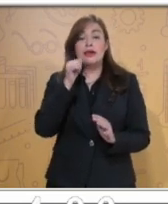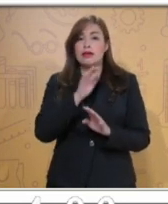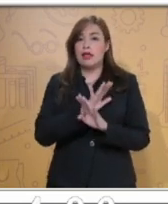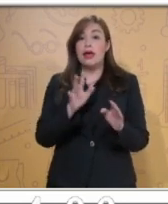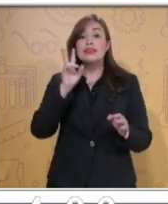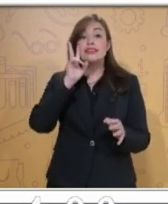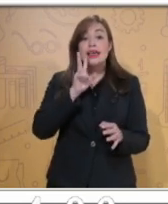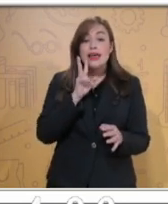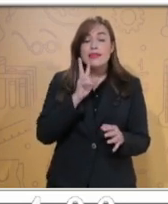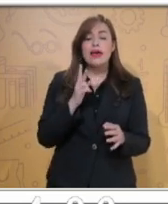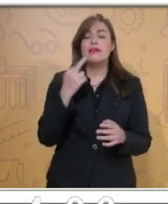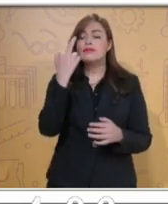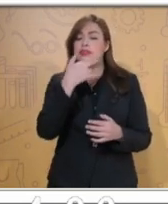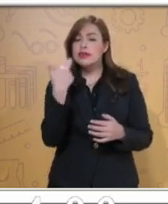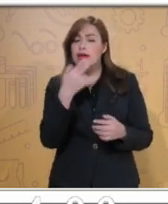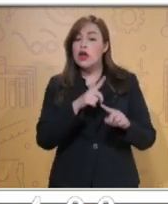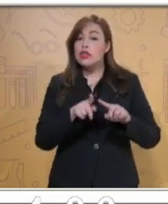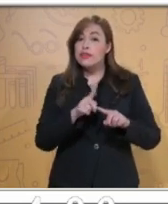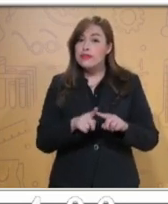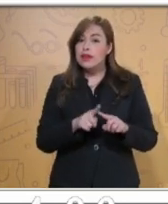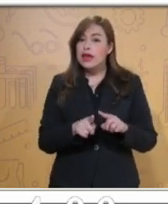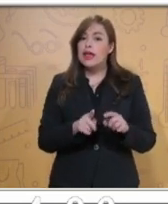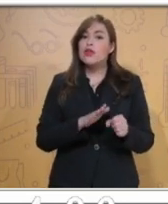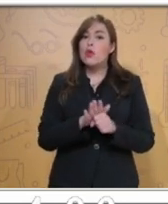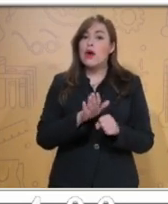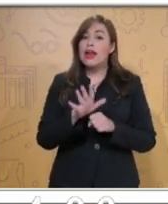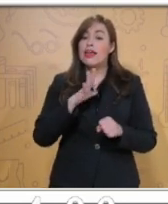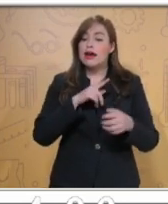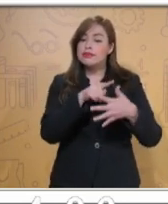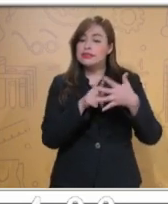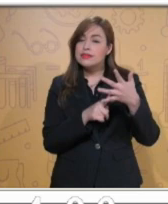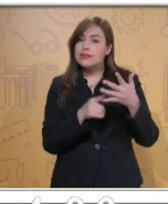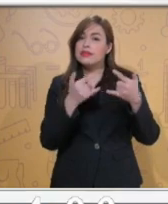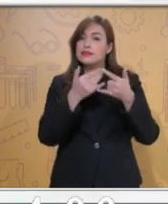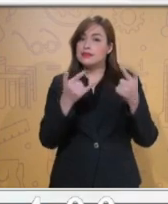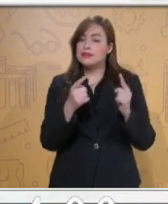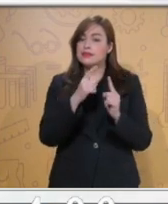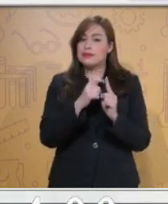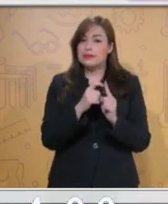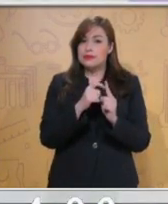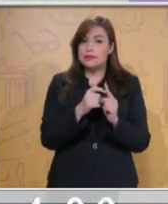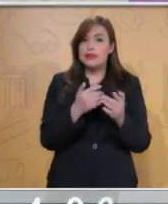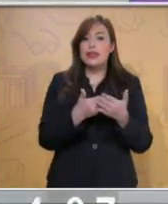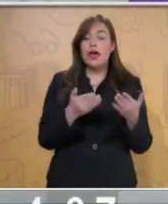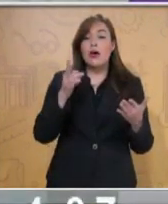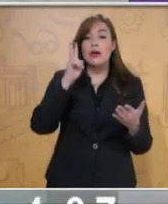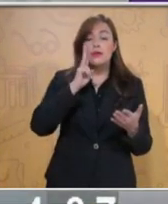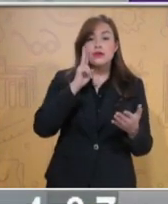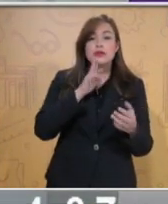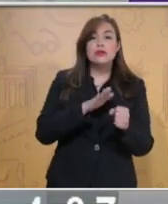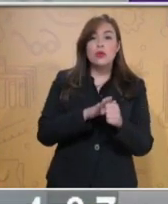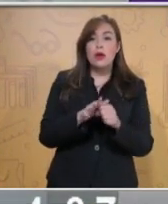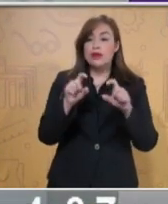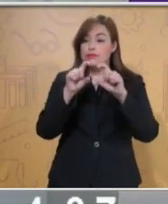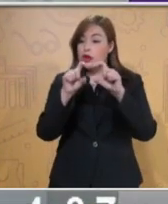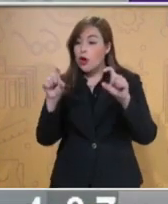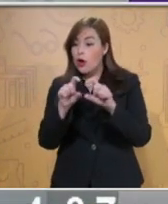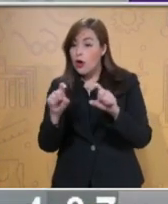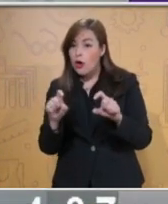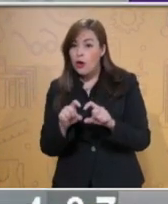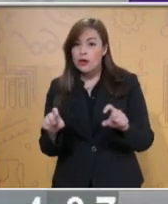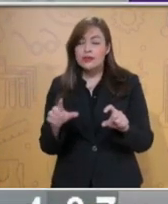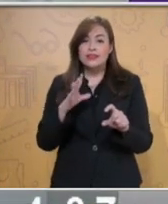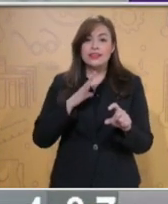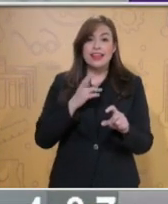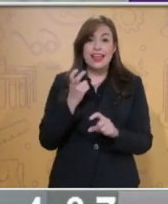different genres of the comics, but today we are going to read content in different comic strips. So our product